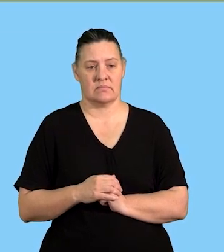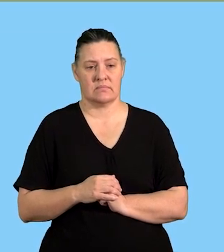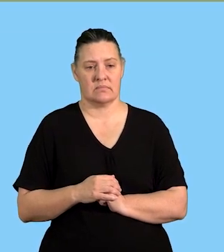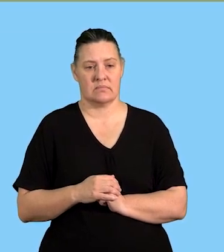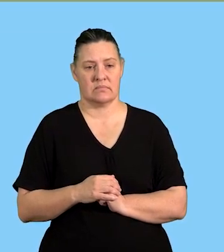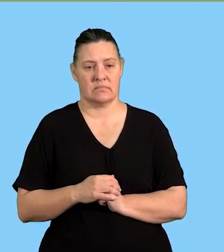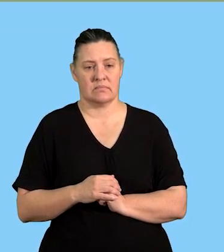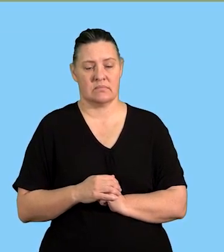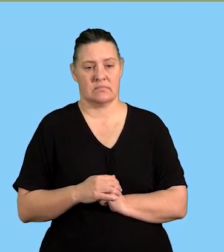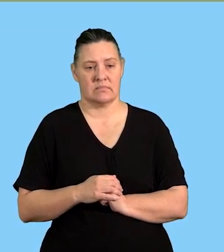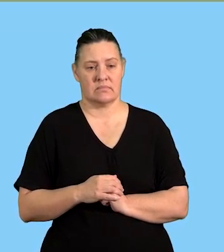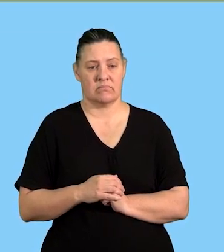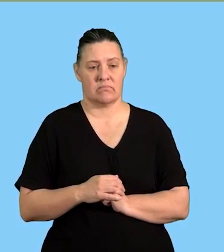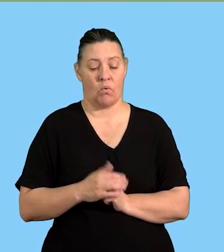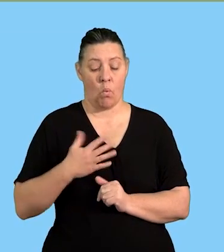in an